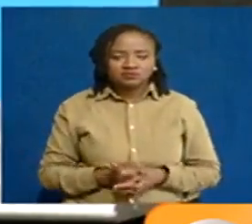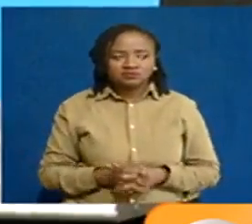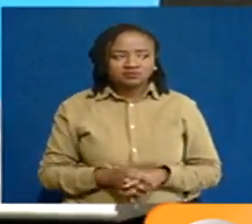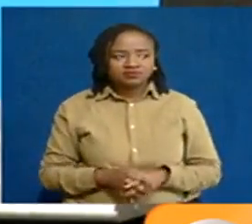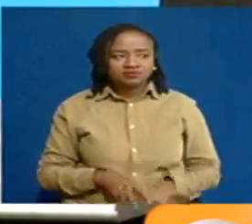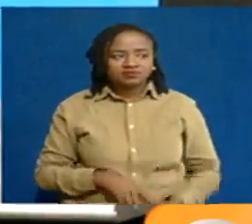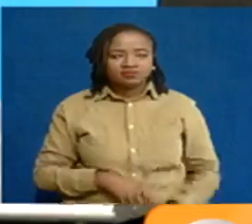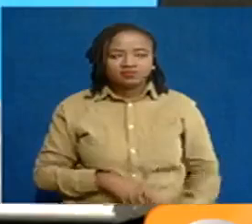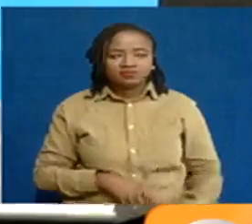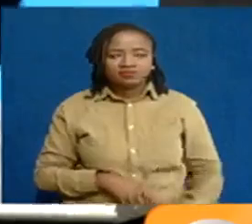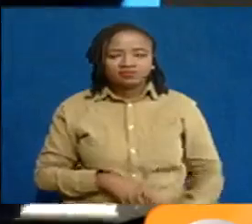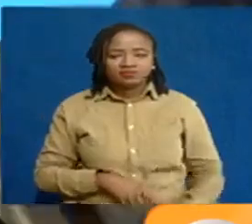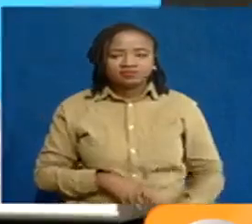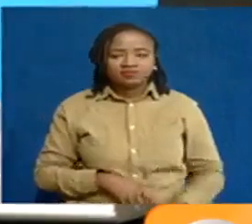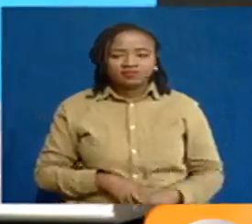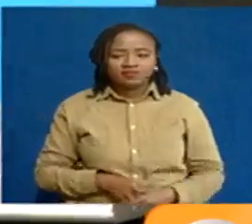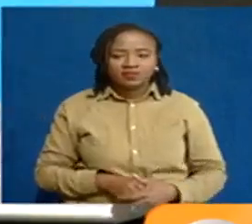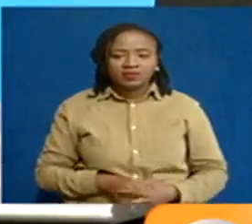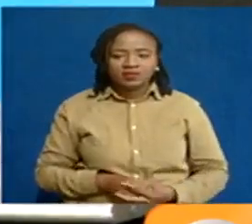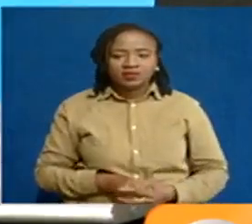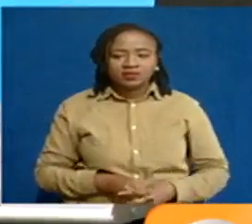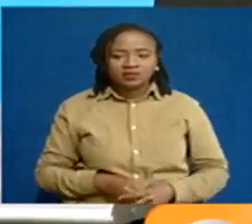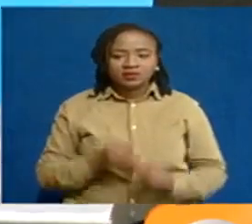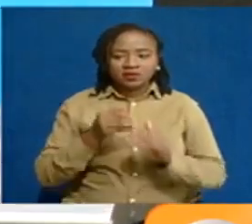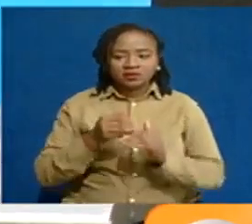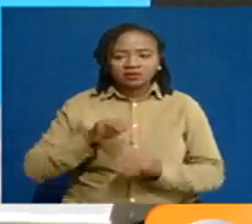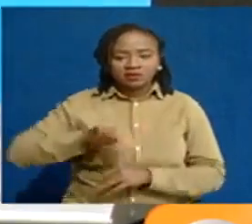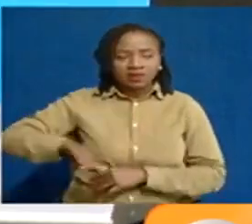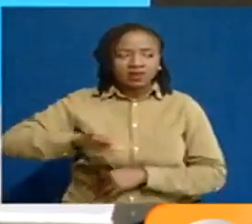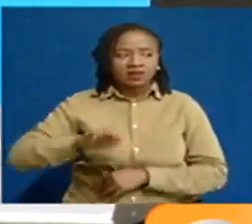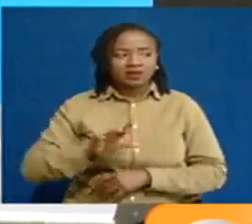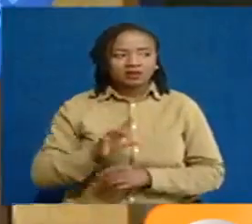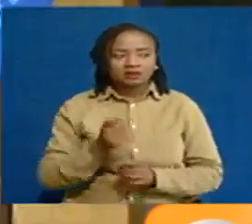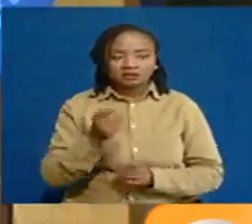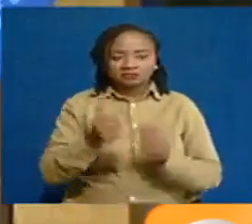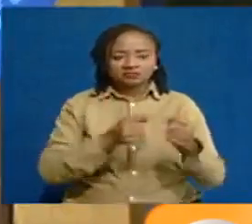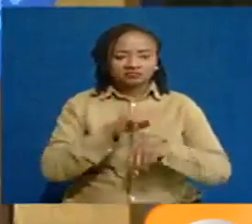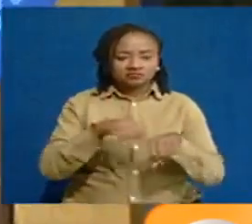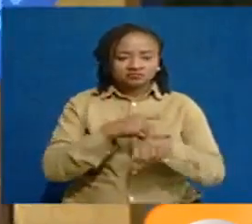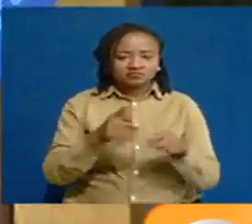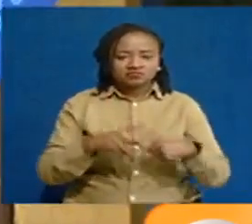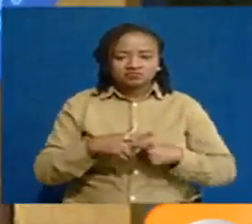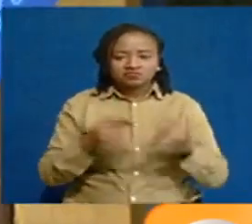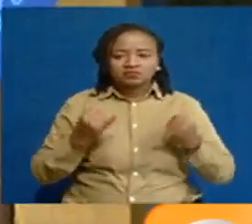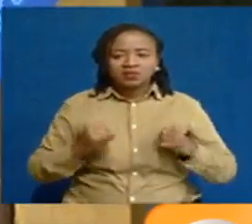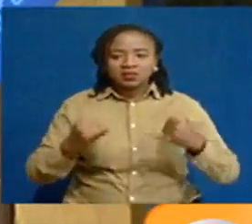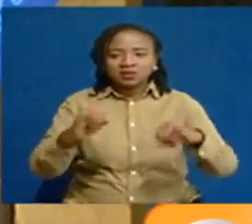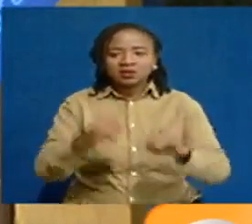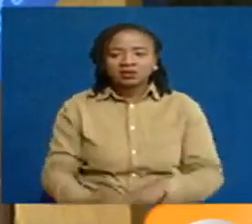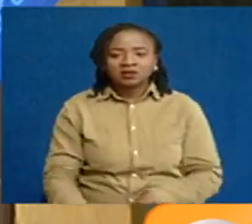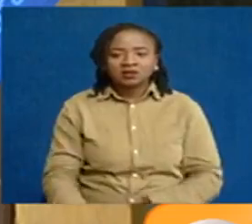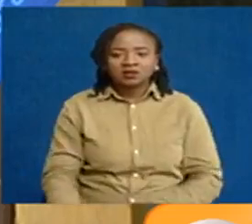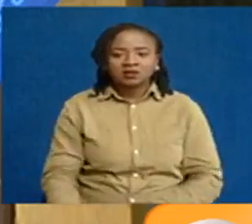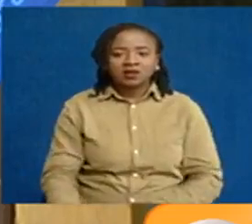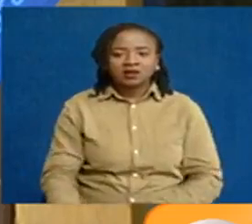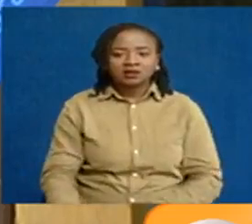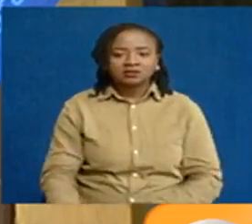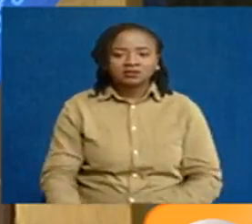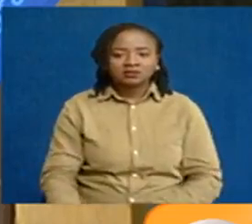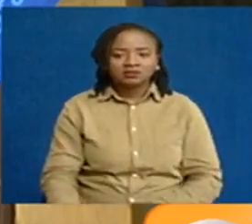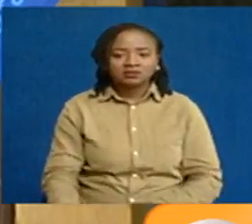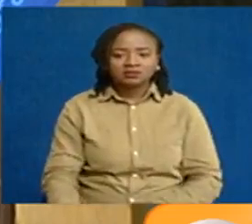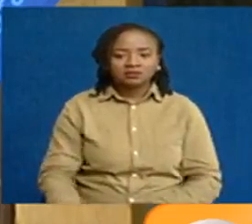With just a few hours to go before the new universal health coverage through the Social Health Authority is rolled out, and members